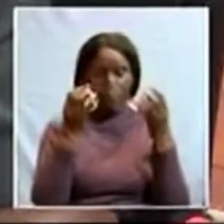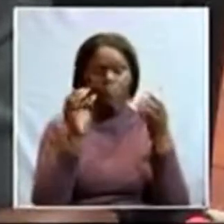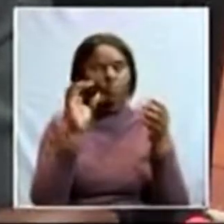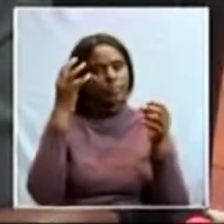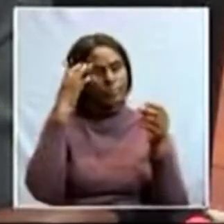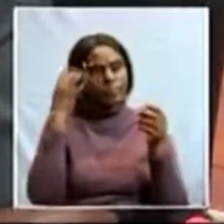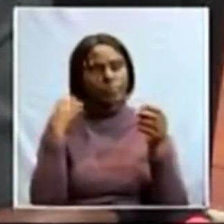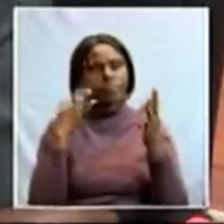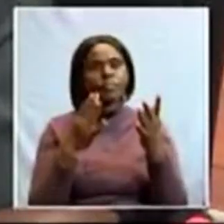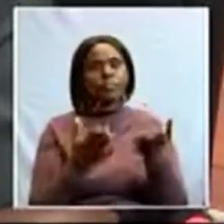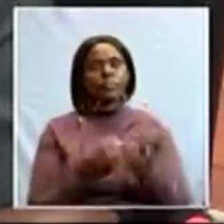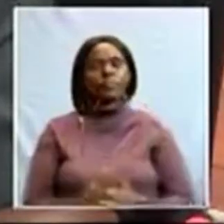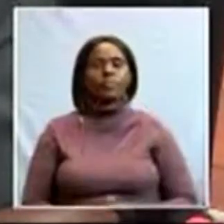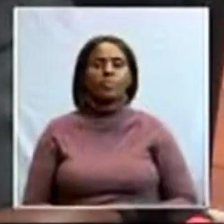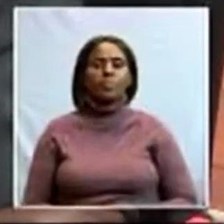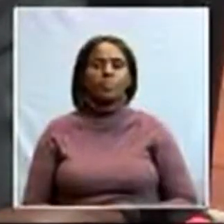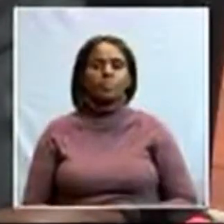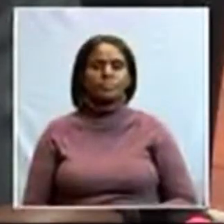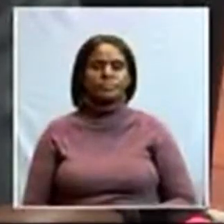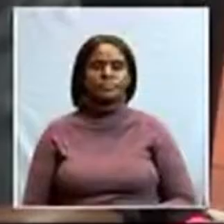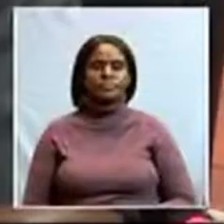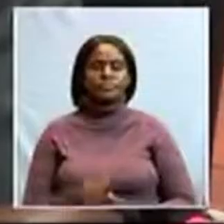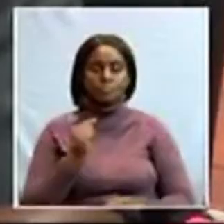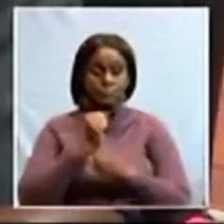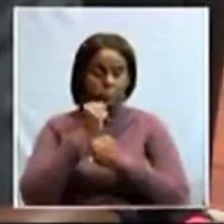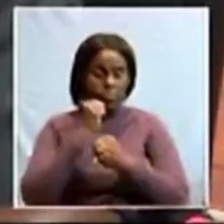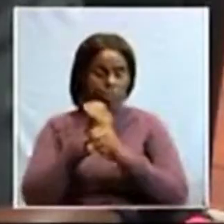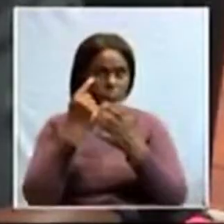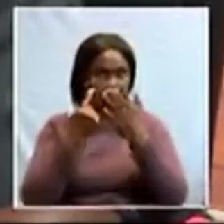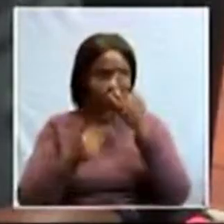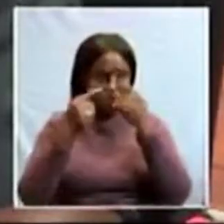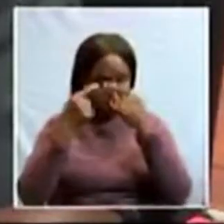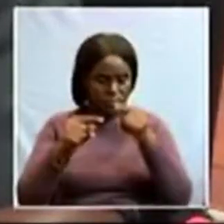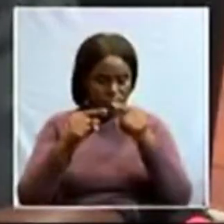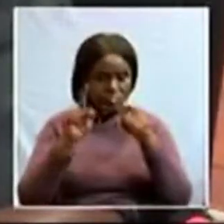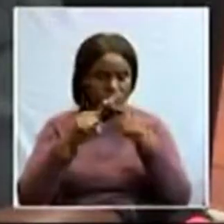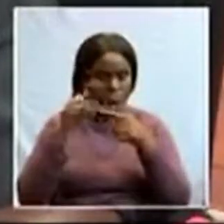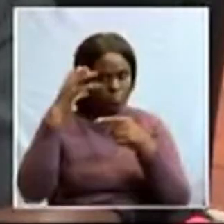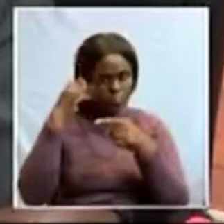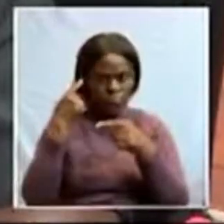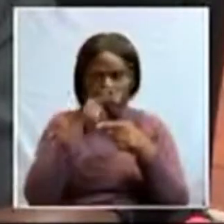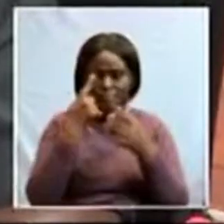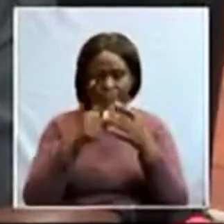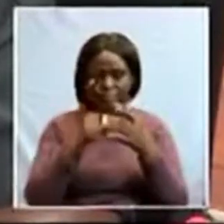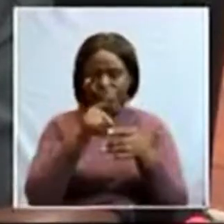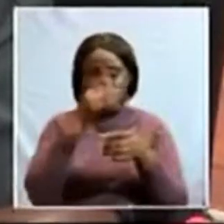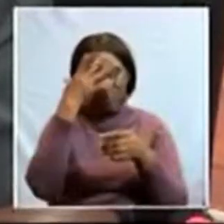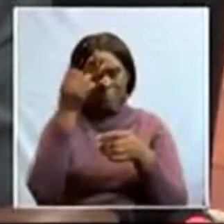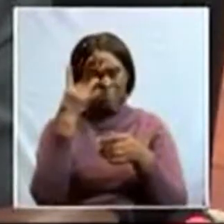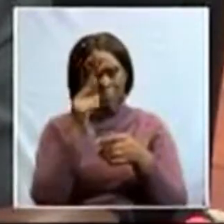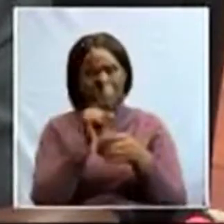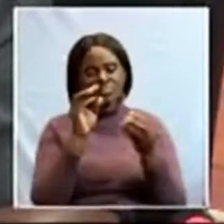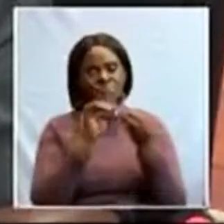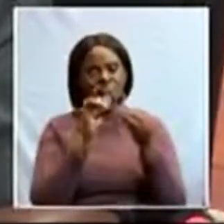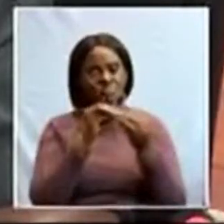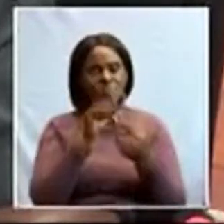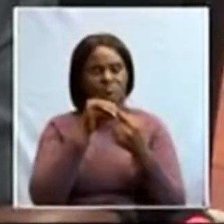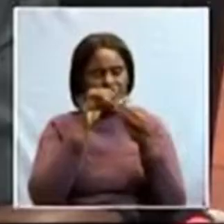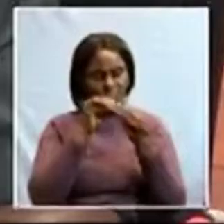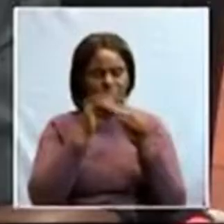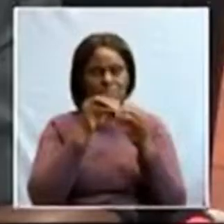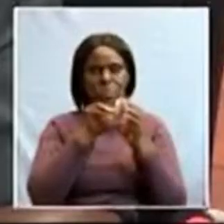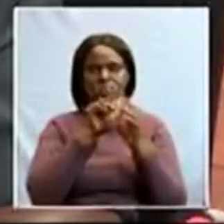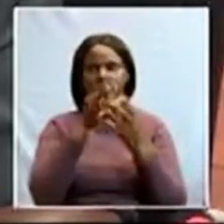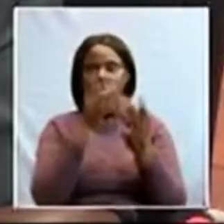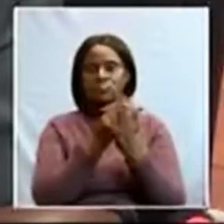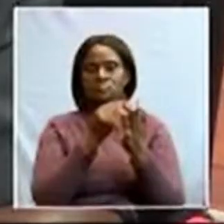officers. What should be done to officers that are so negligent, especially on